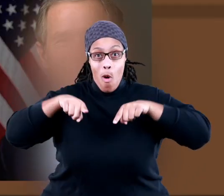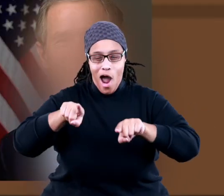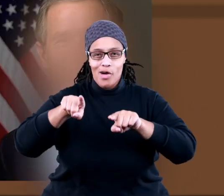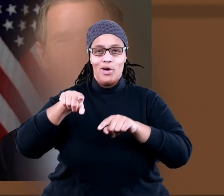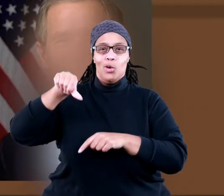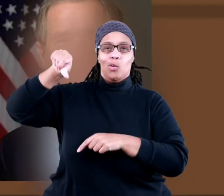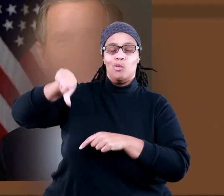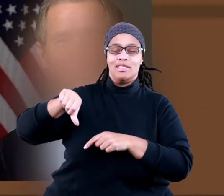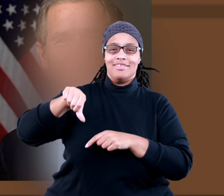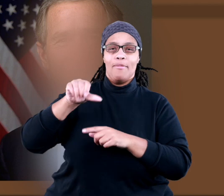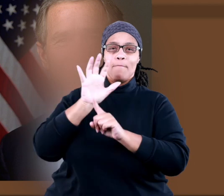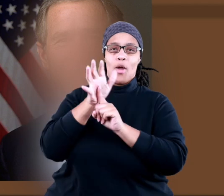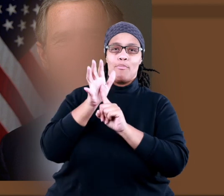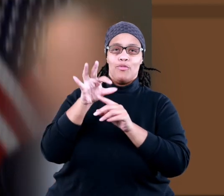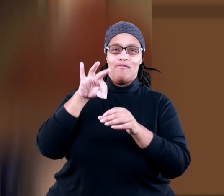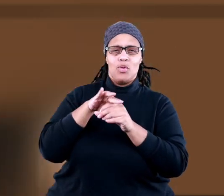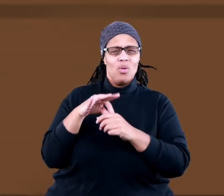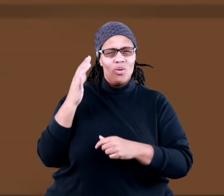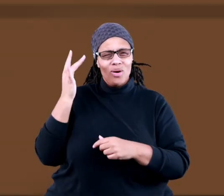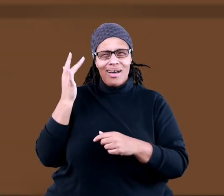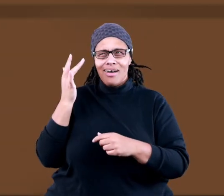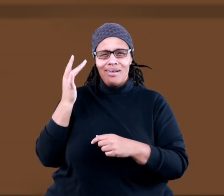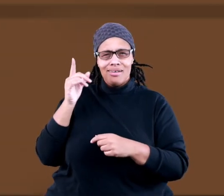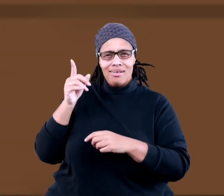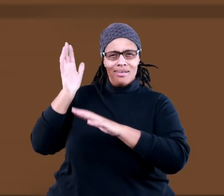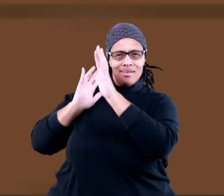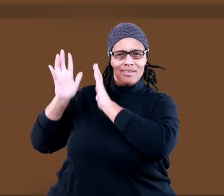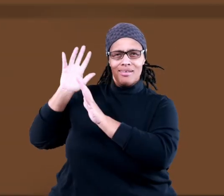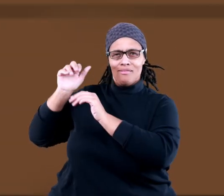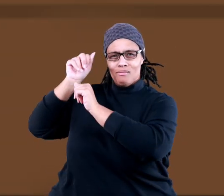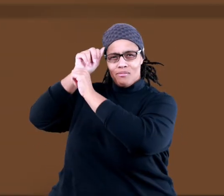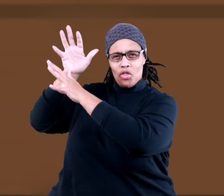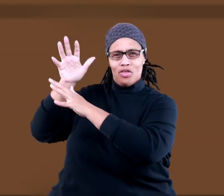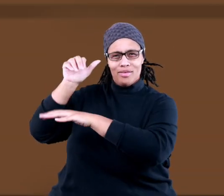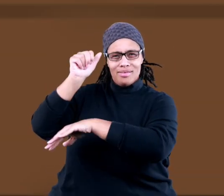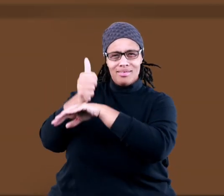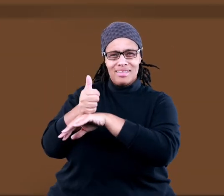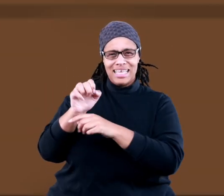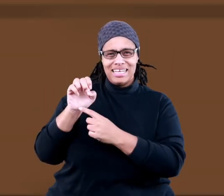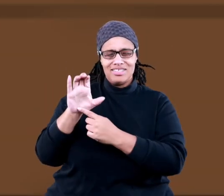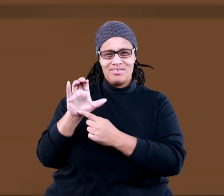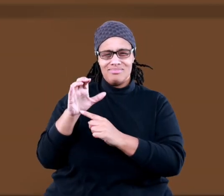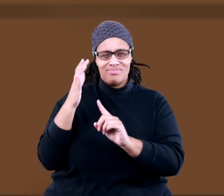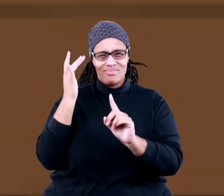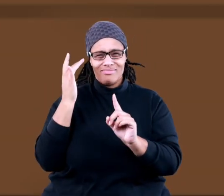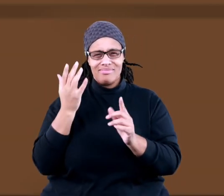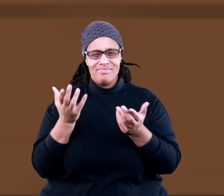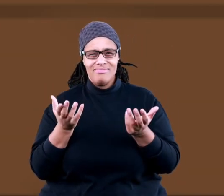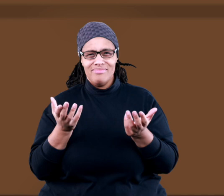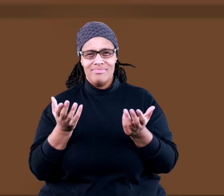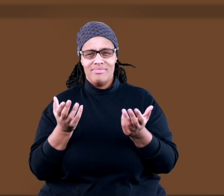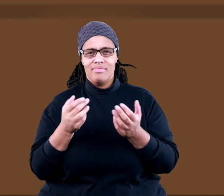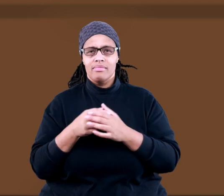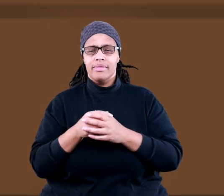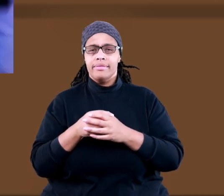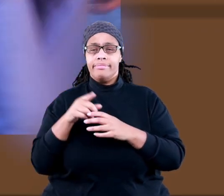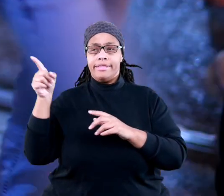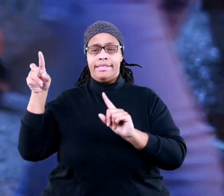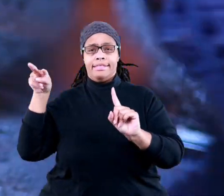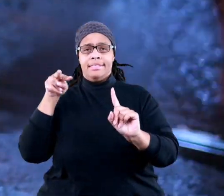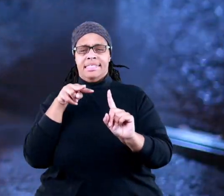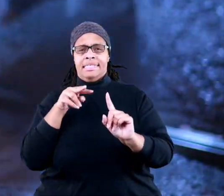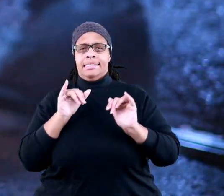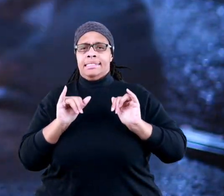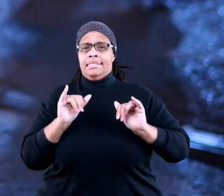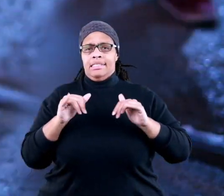while losing the popular vote. So why did the Founding Fathers set up the Electoral College in the first place? As